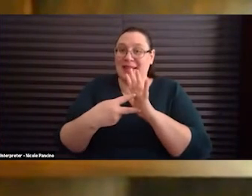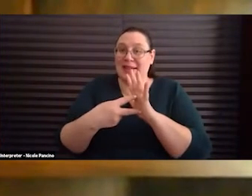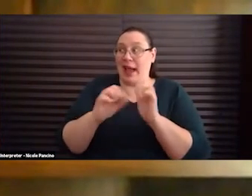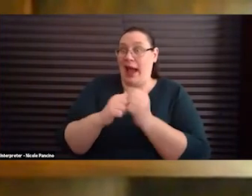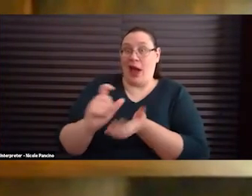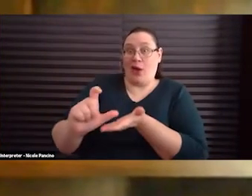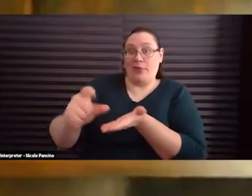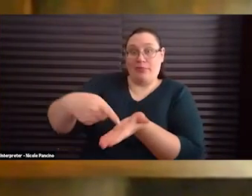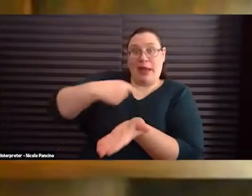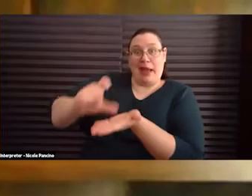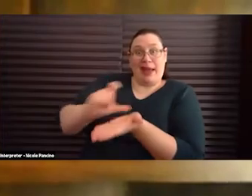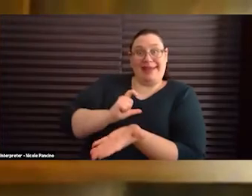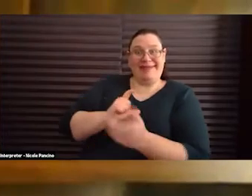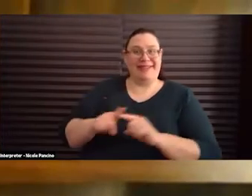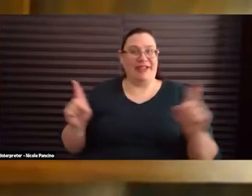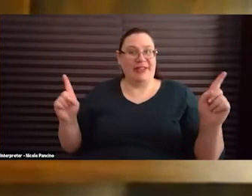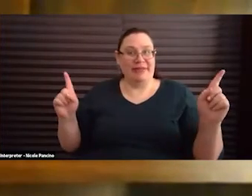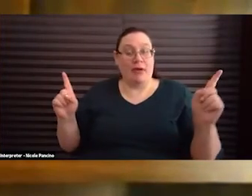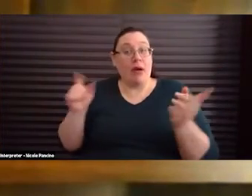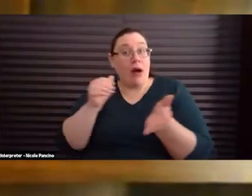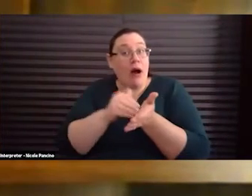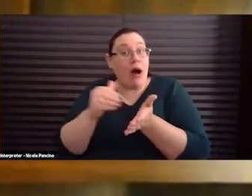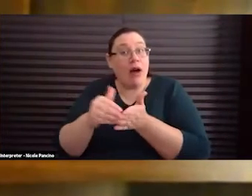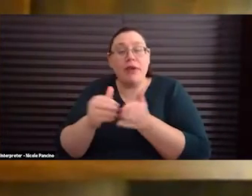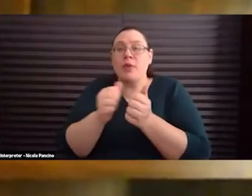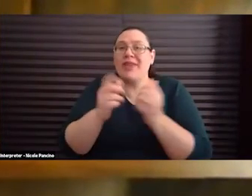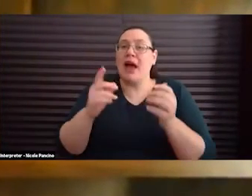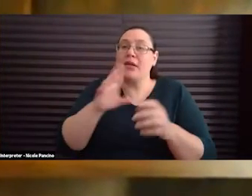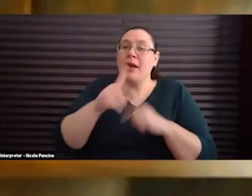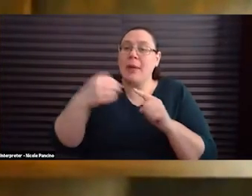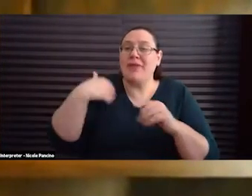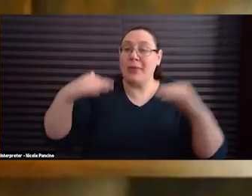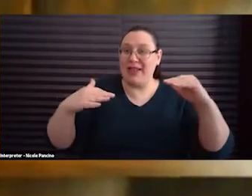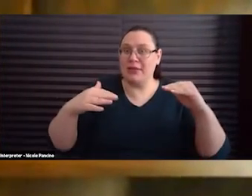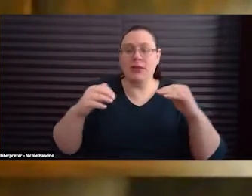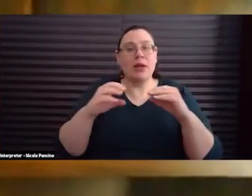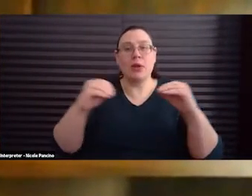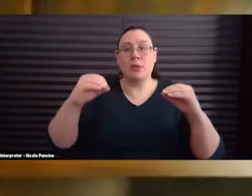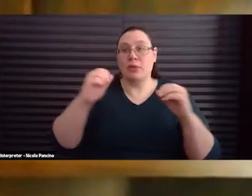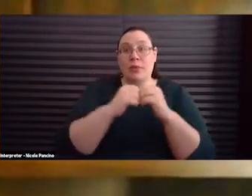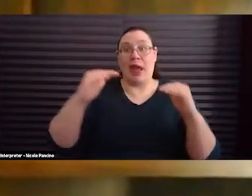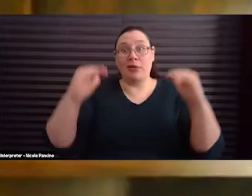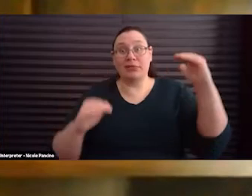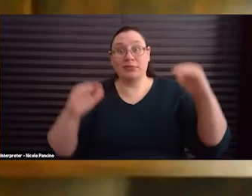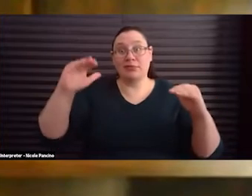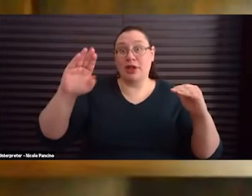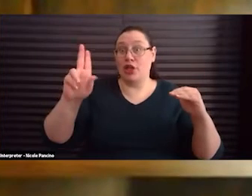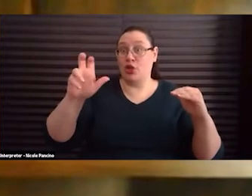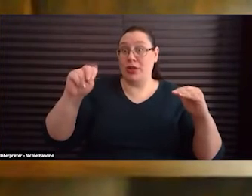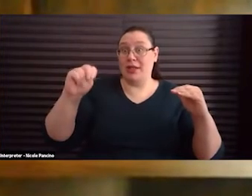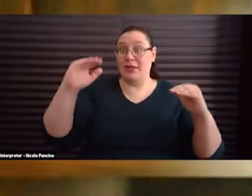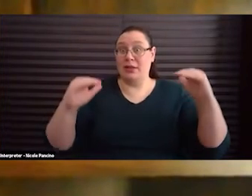And in many ways, without the countervailing force of the union, people are being paid less. So